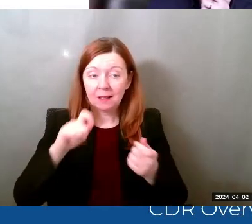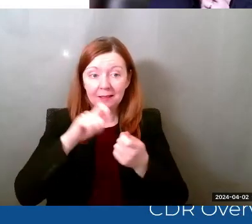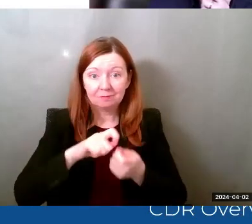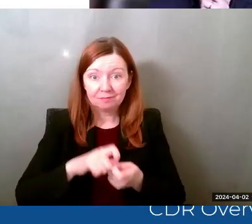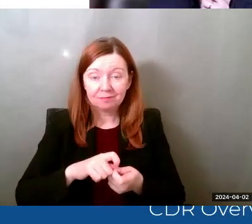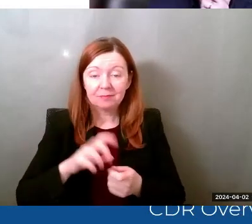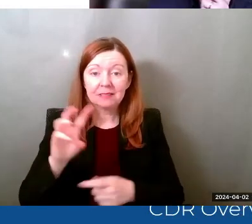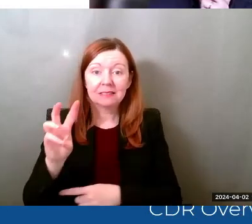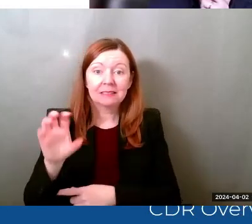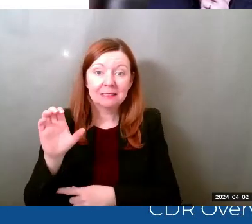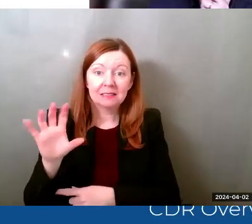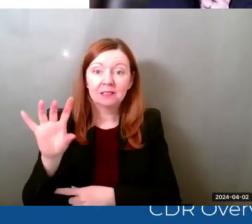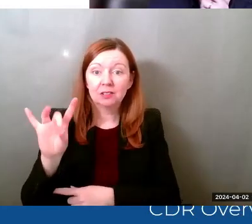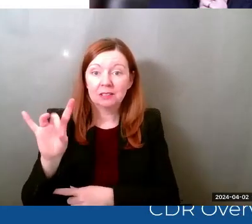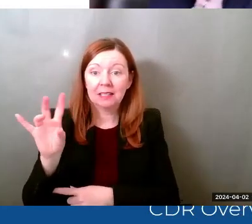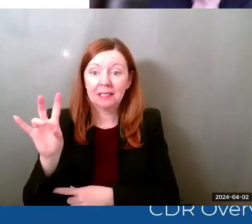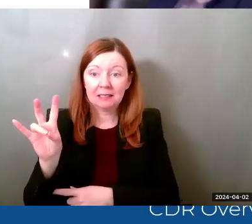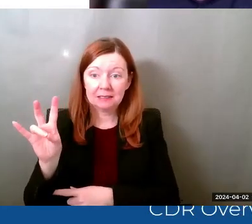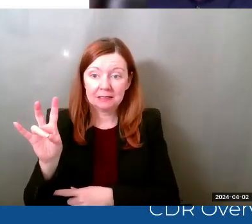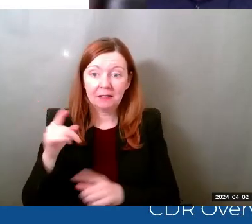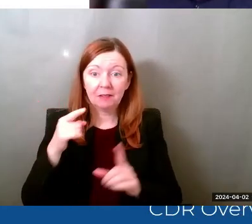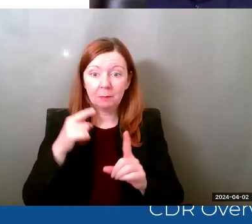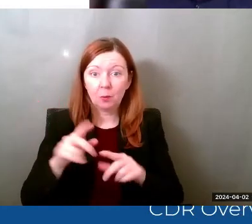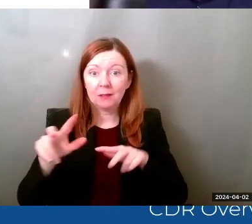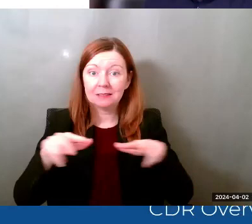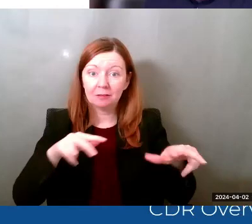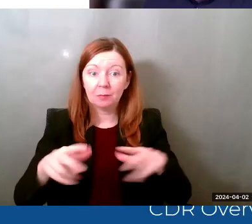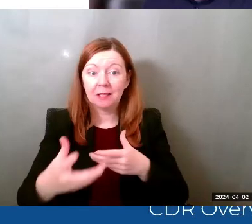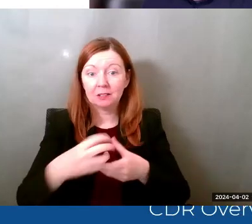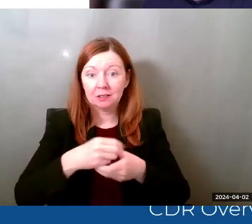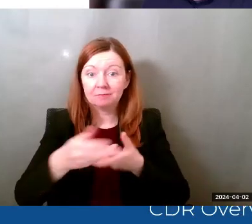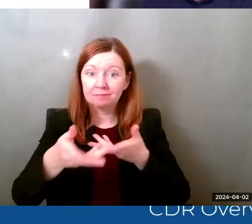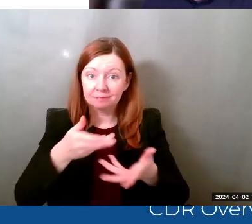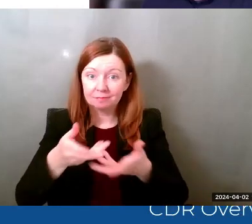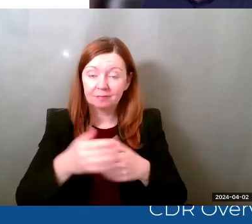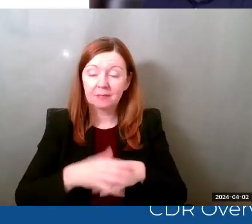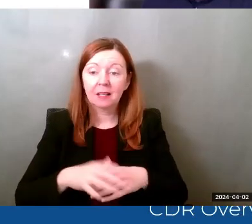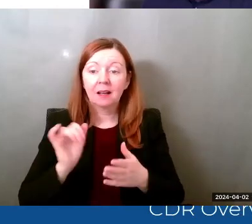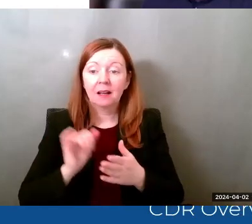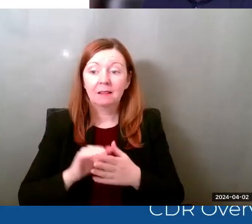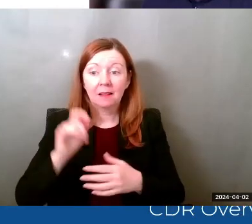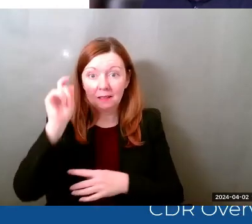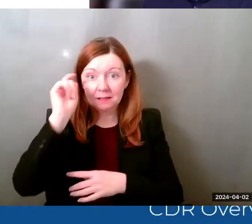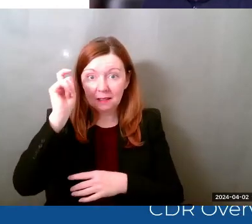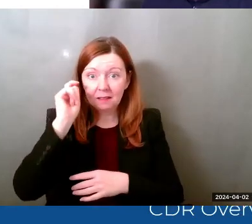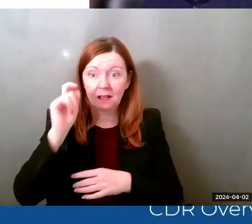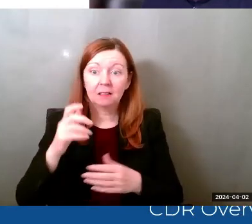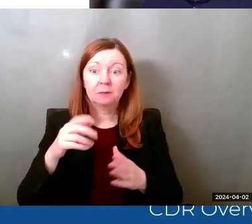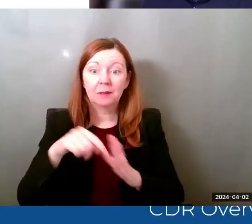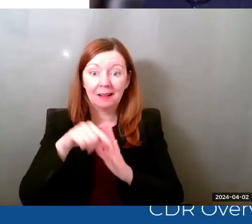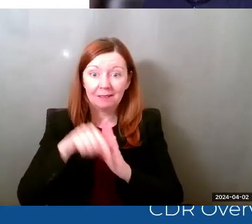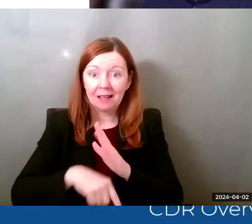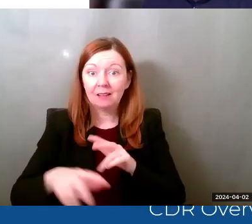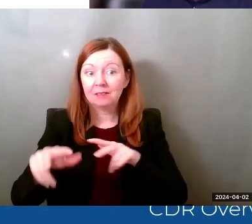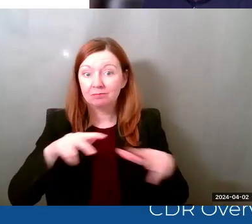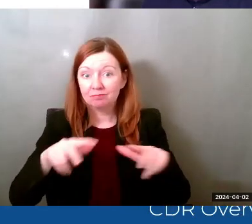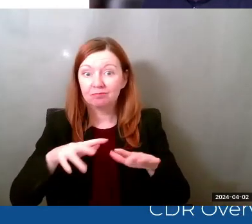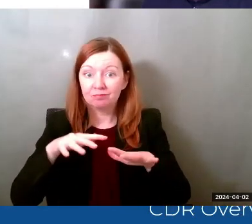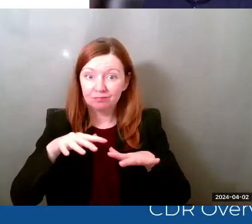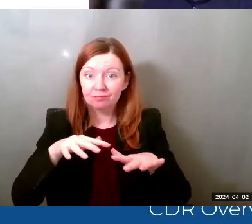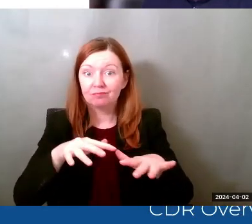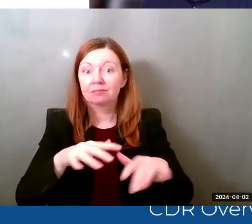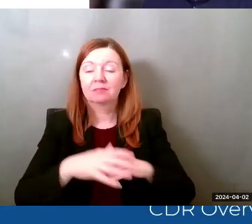detailed 687 points of pedestrian engagement, and that's an acknowledgement of heavy foot traffic